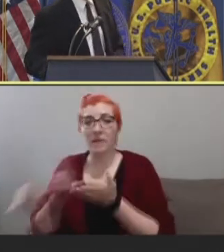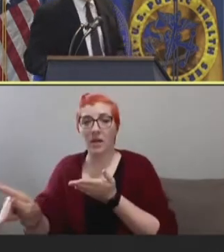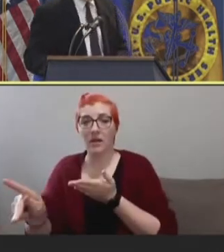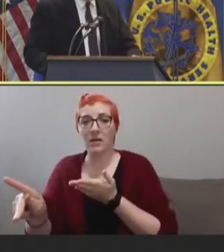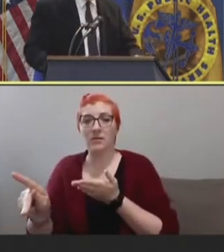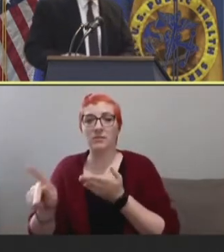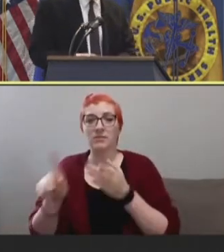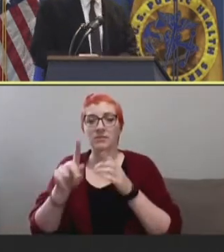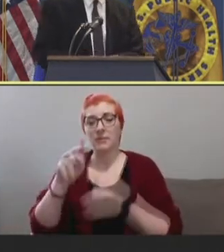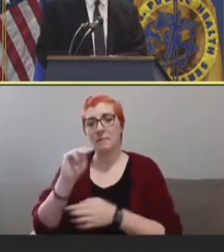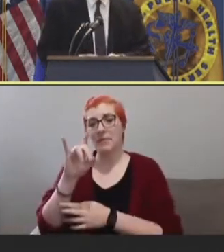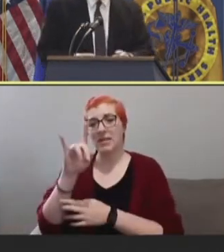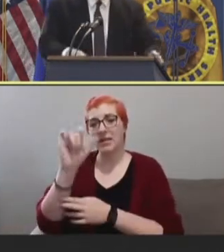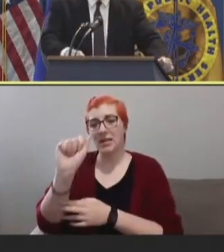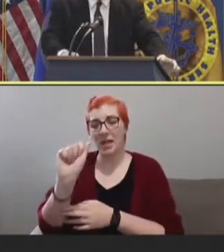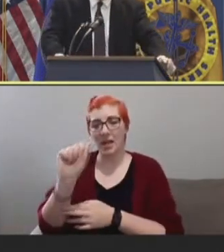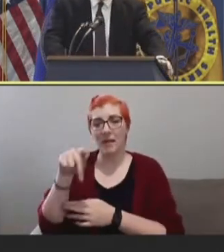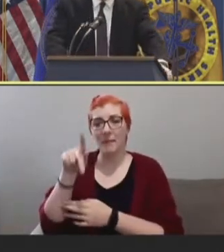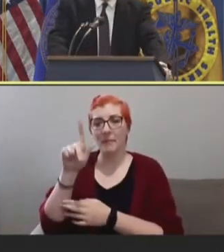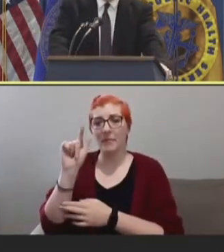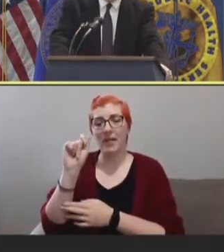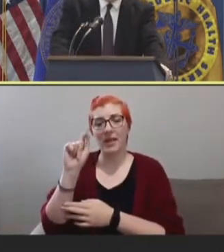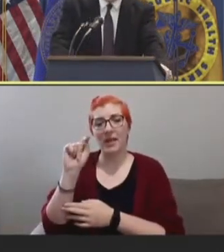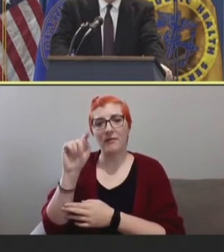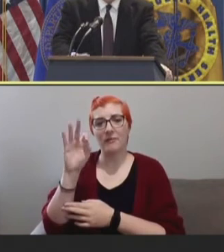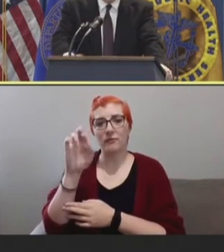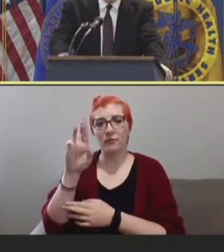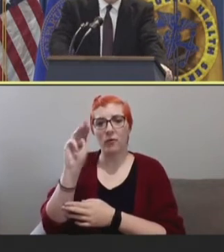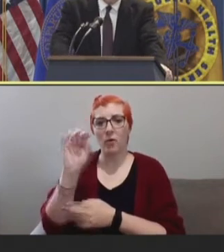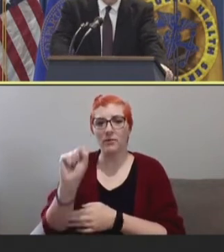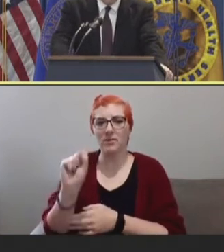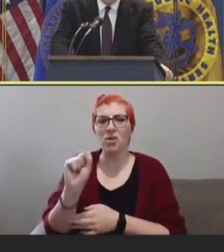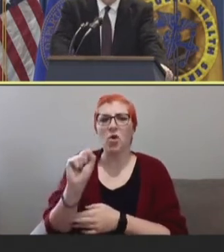This, as you see, is a minor modification of